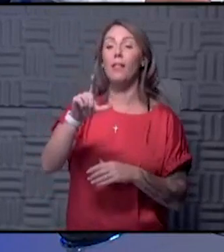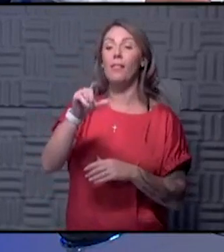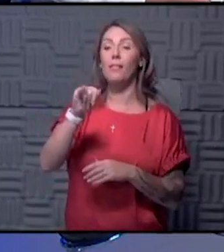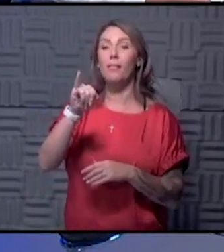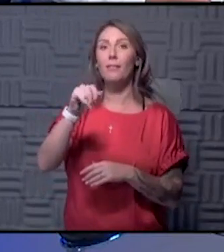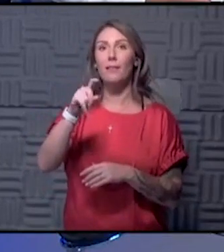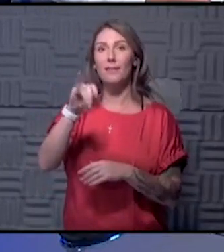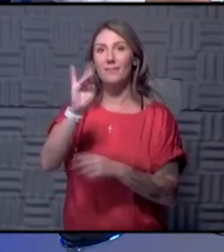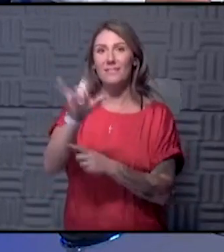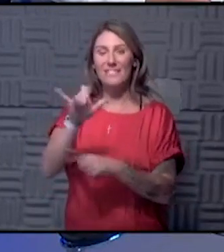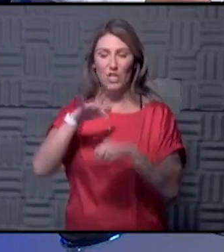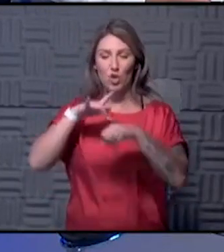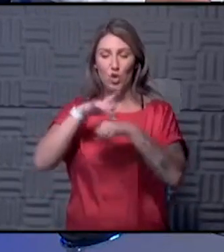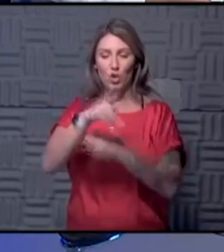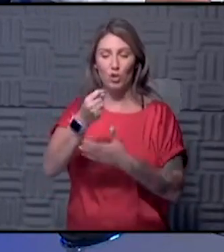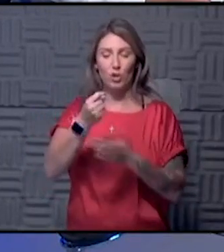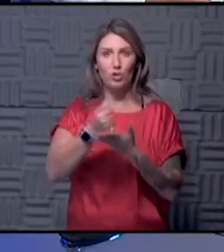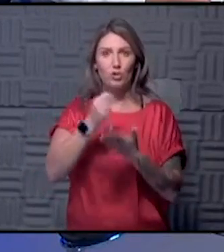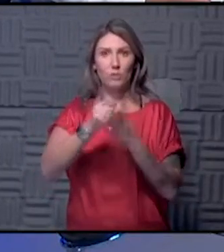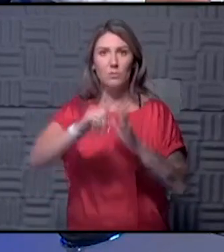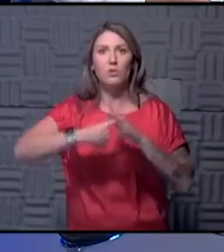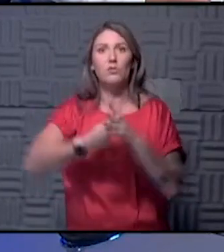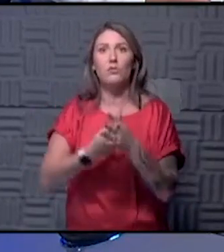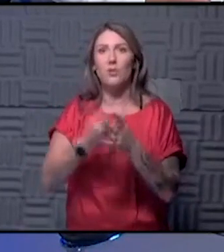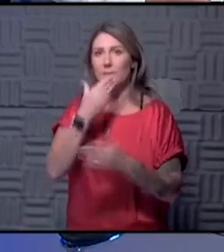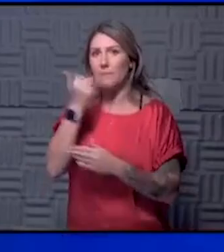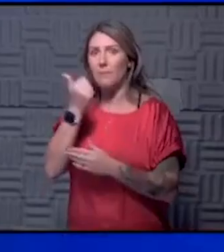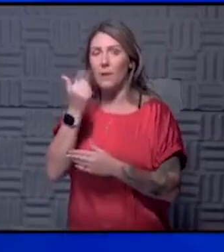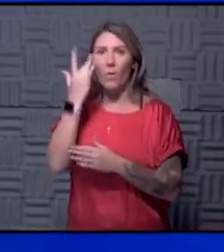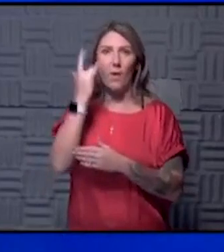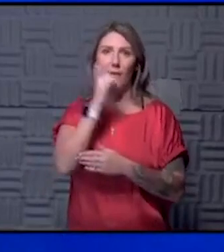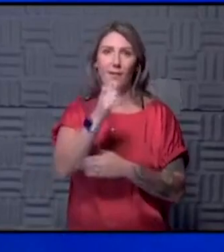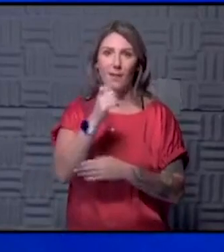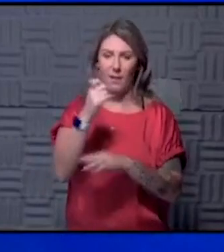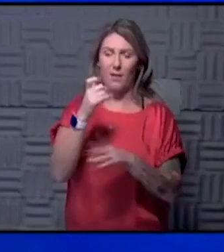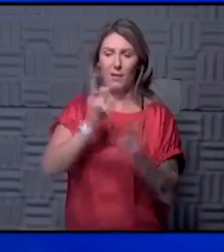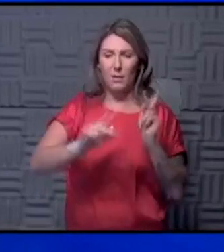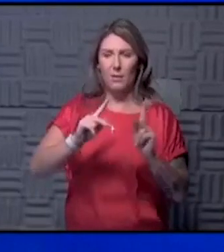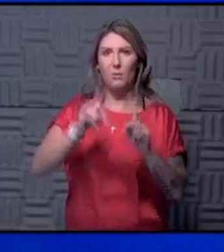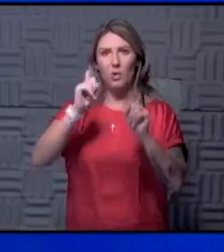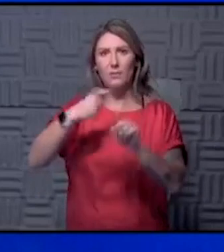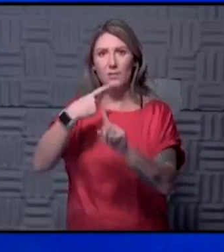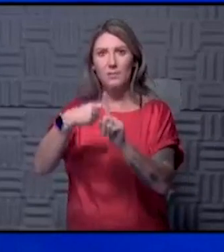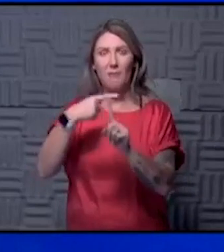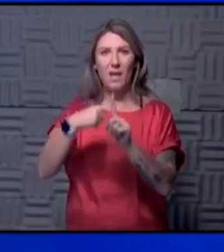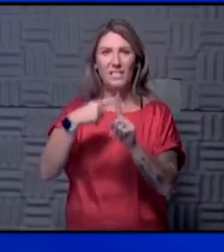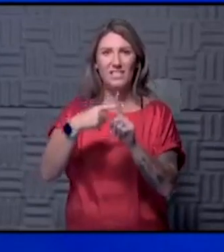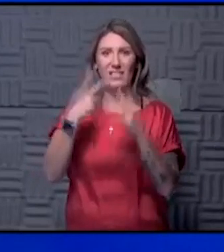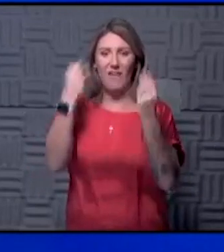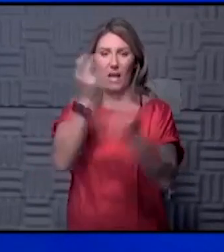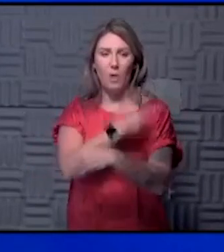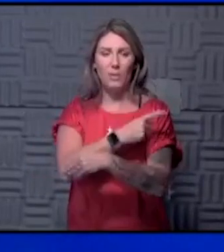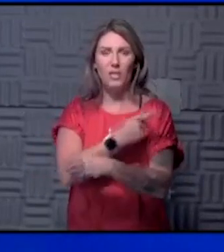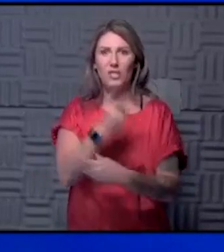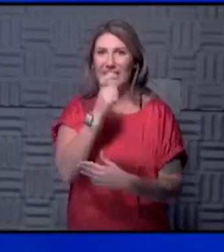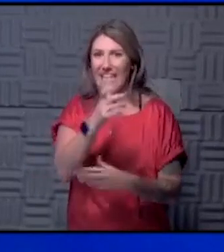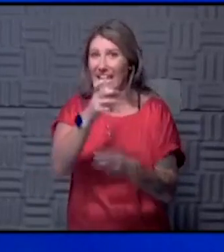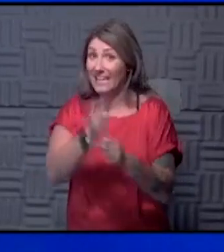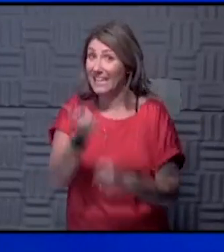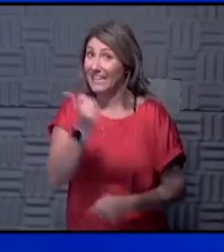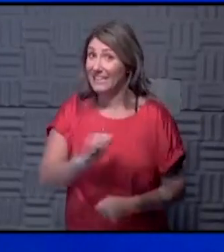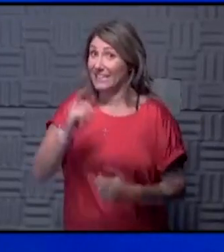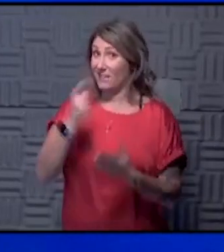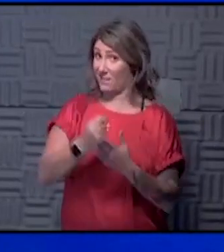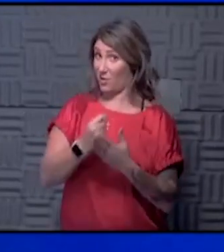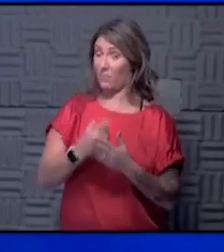if the earlier the treatment starts, the better, then why aren't people who test positive on outpatient not getting any That's therapies? a